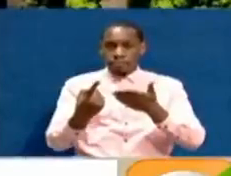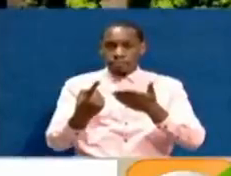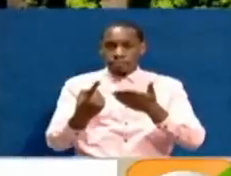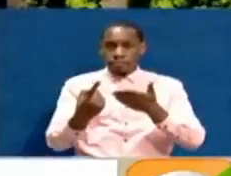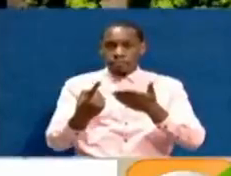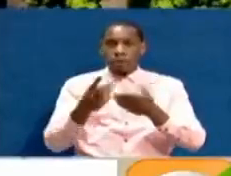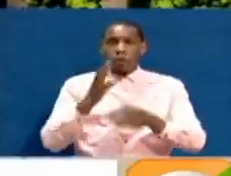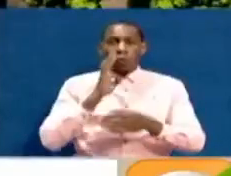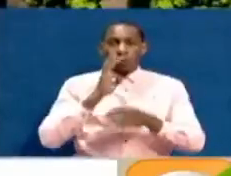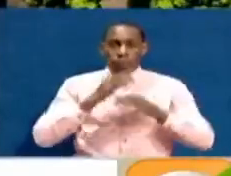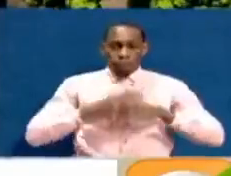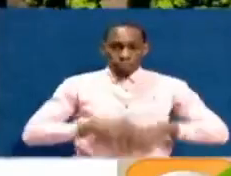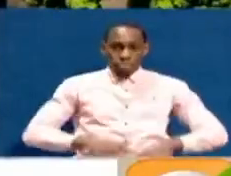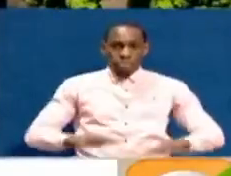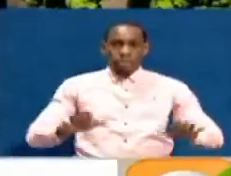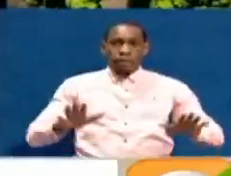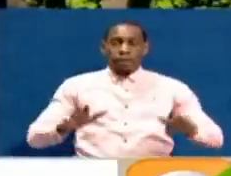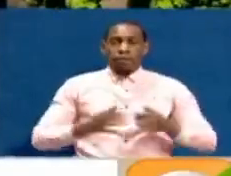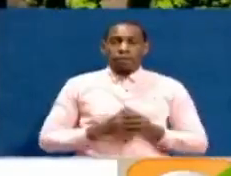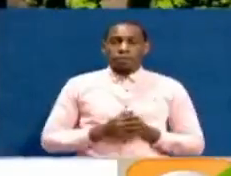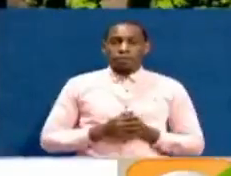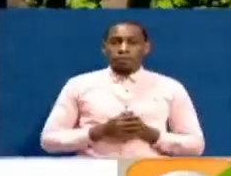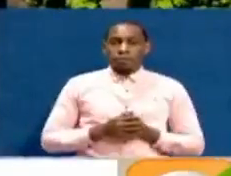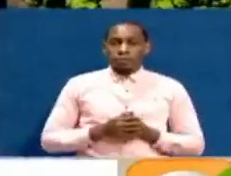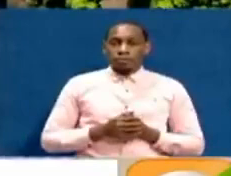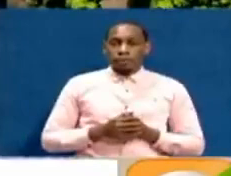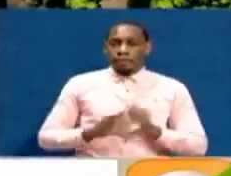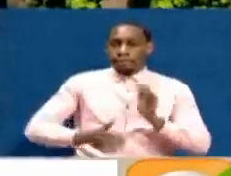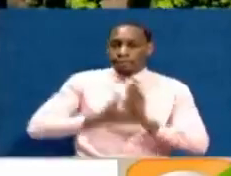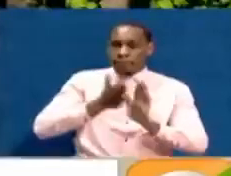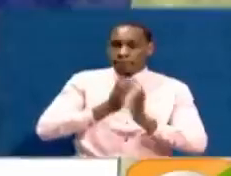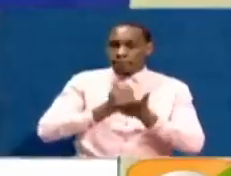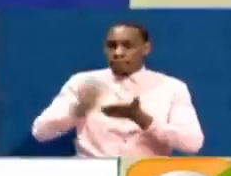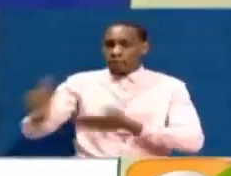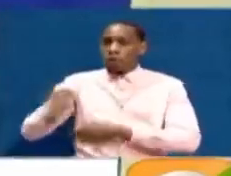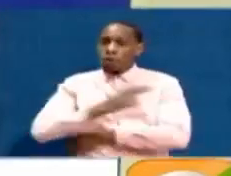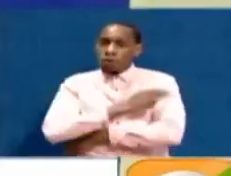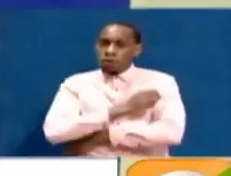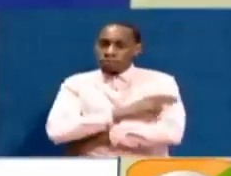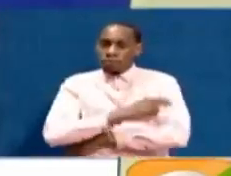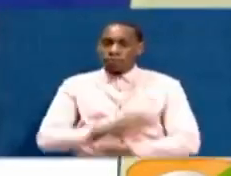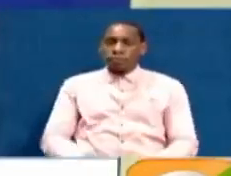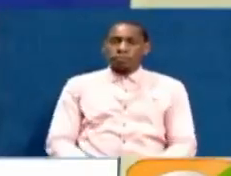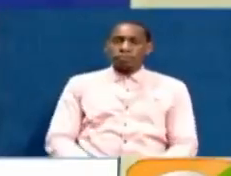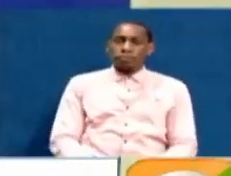water broke, so I had to rush her to hospital.